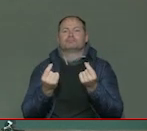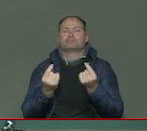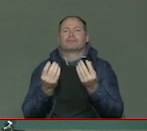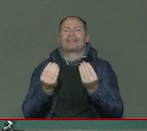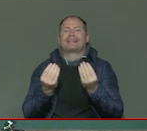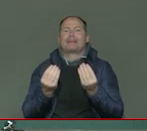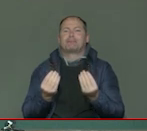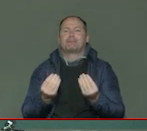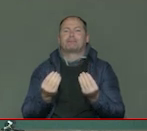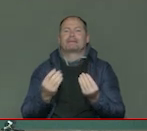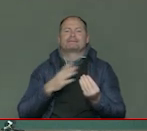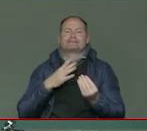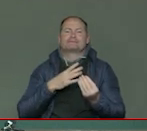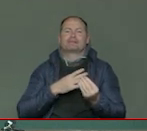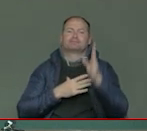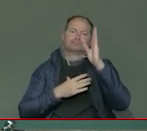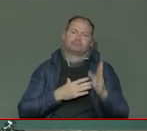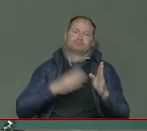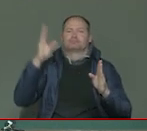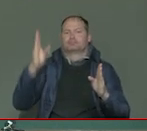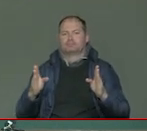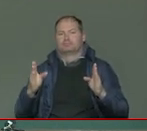totals on the correct side.